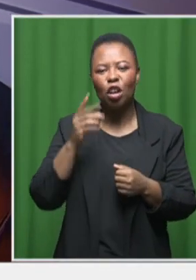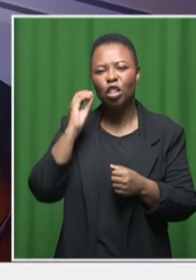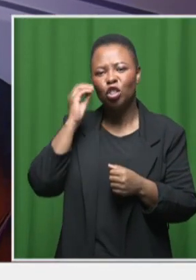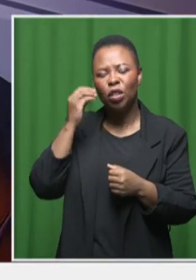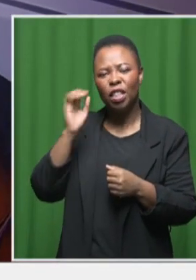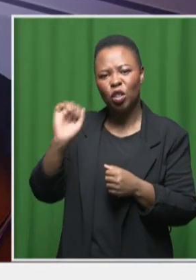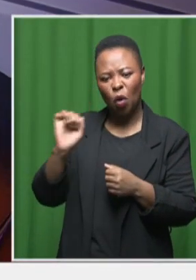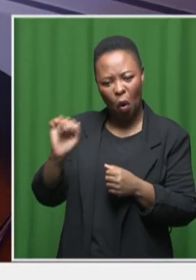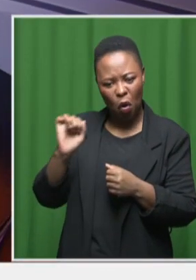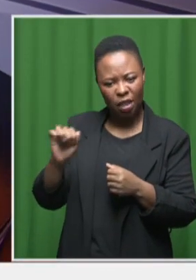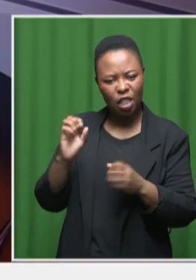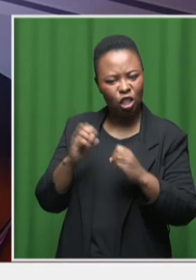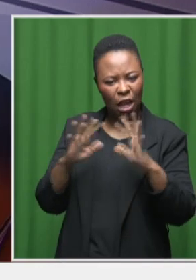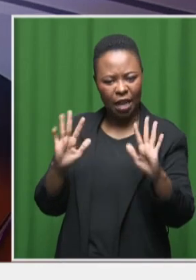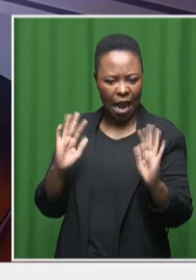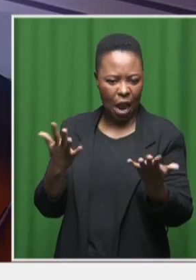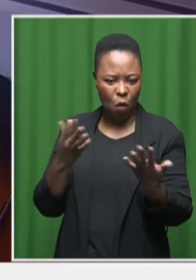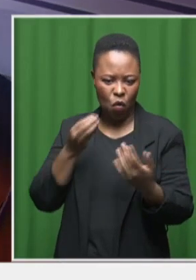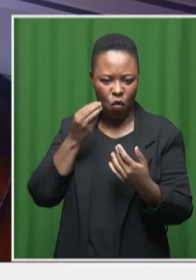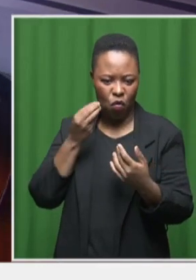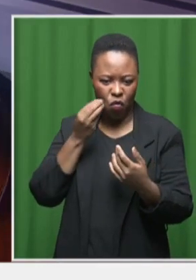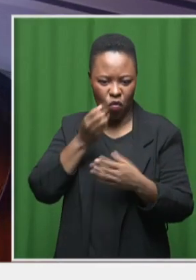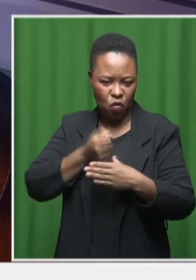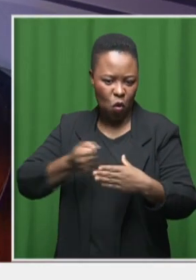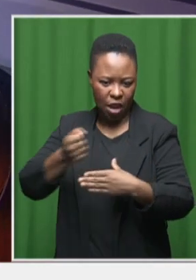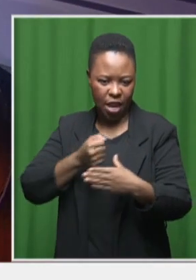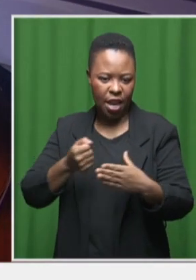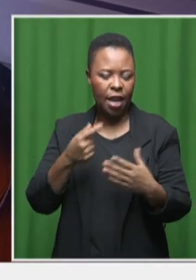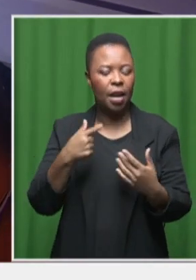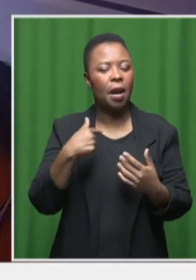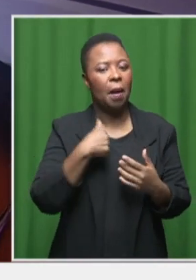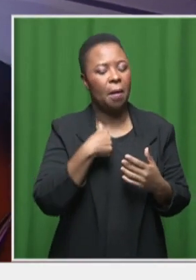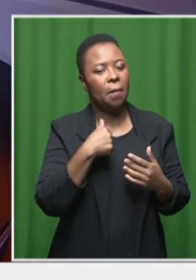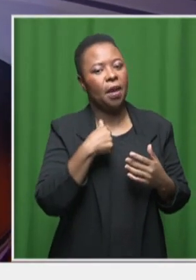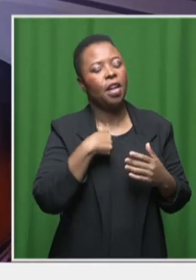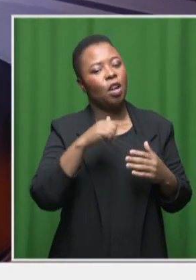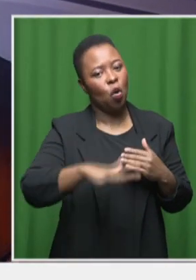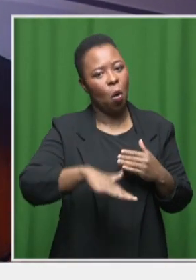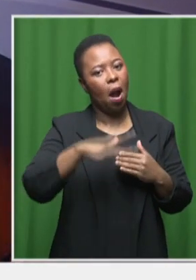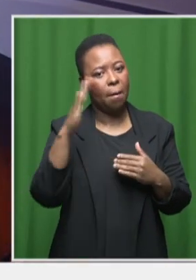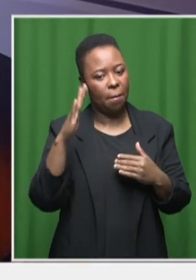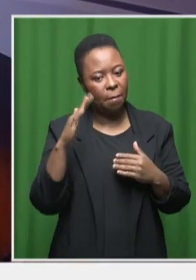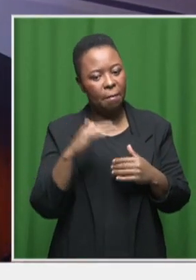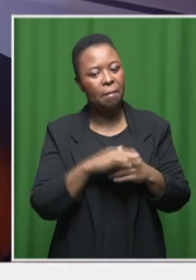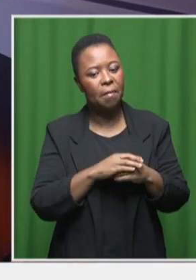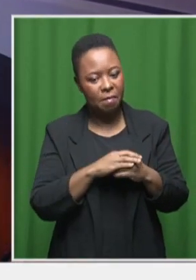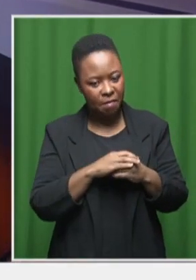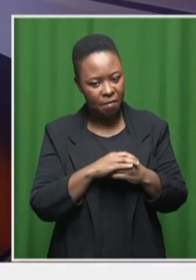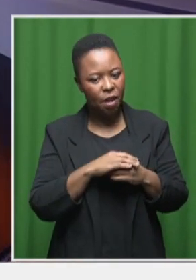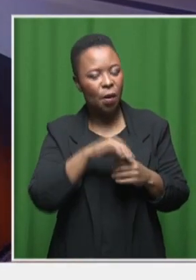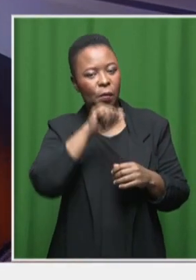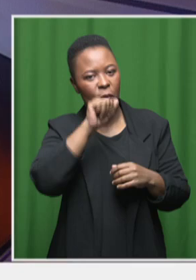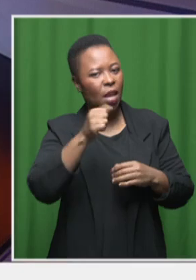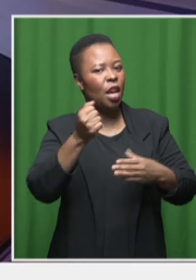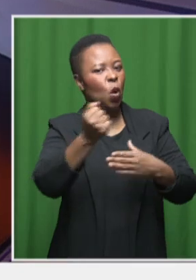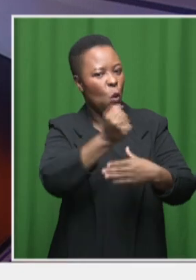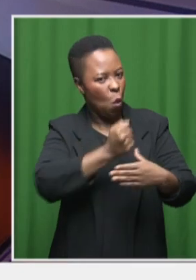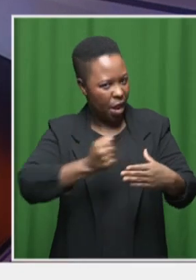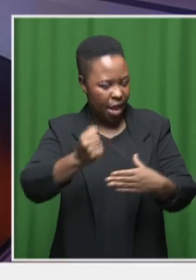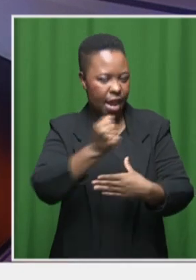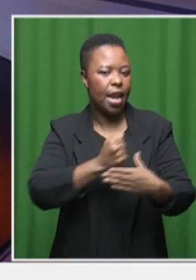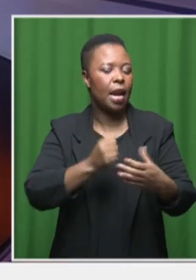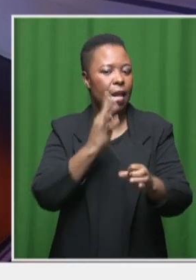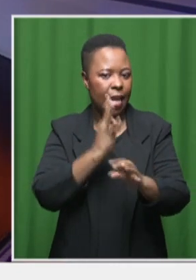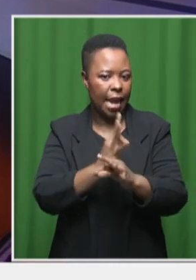cooking? Really, I just grew up in a home where we just all loved cooking. My dad really